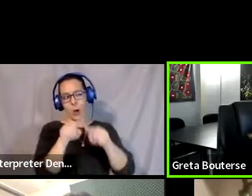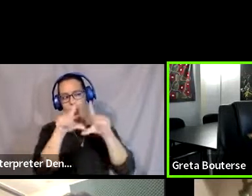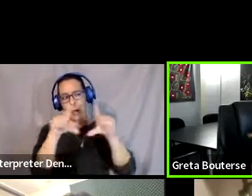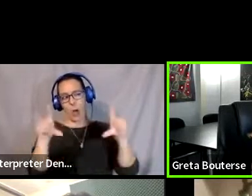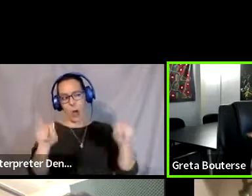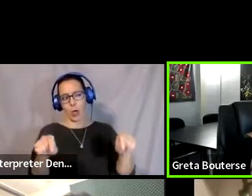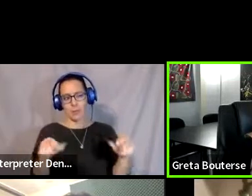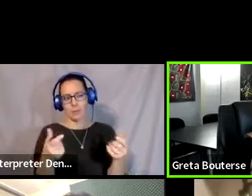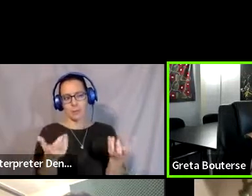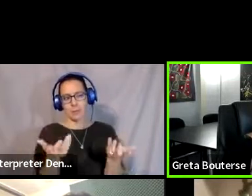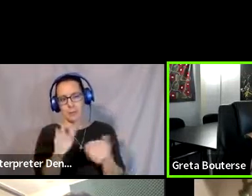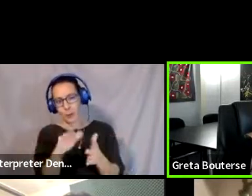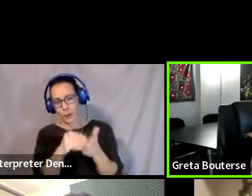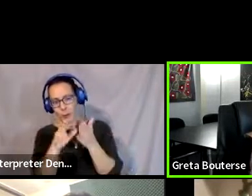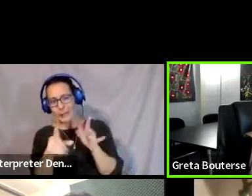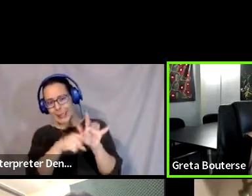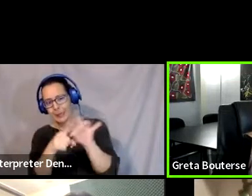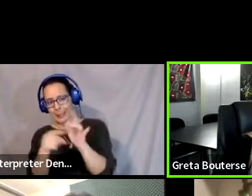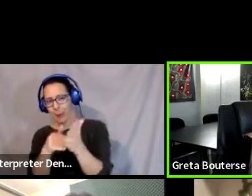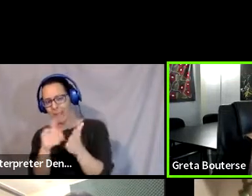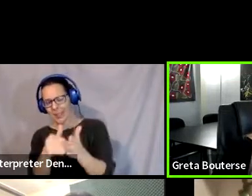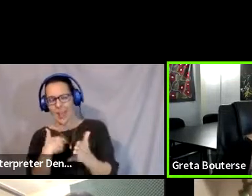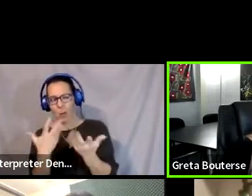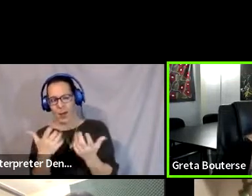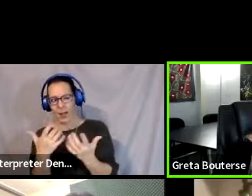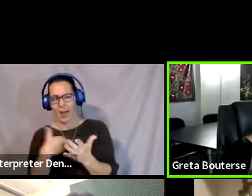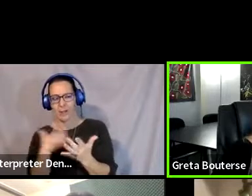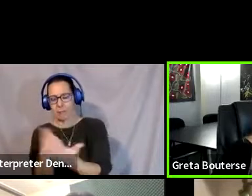delay for some of those kids.